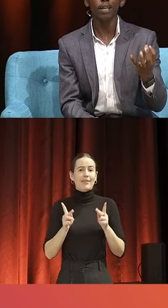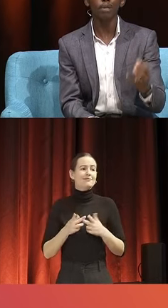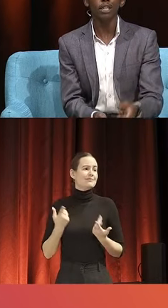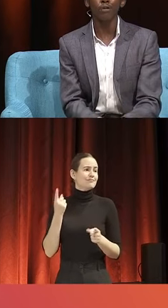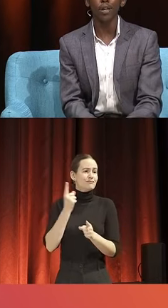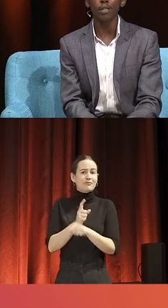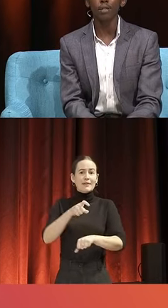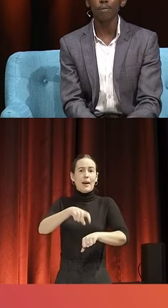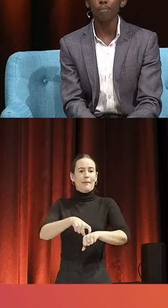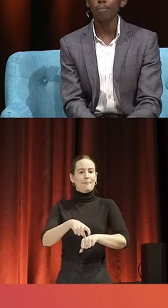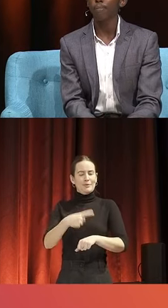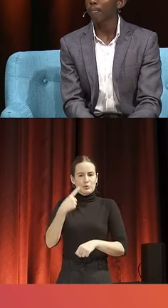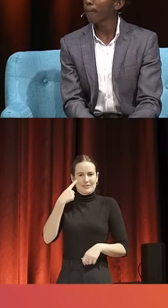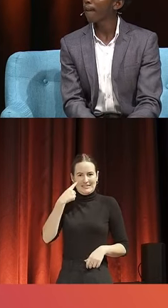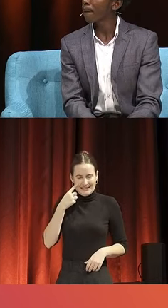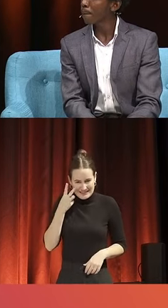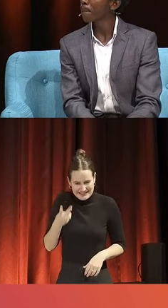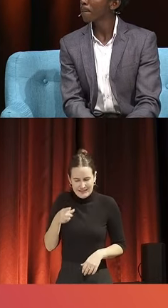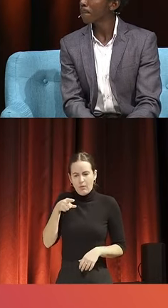what can be different.